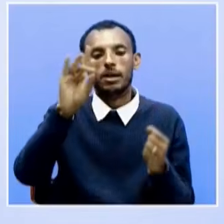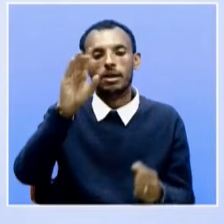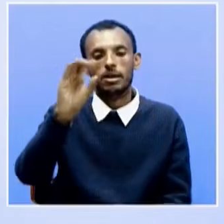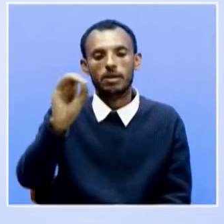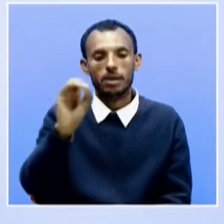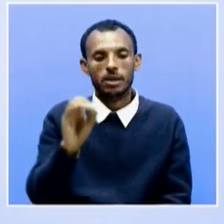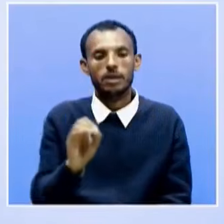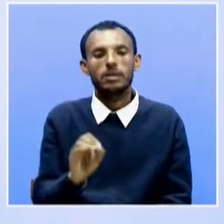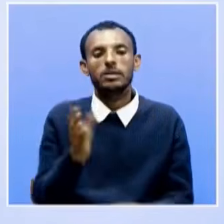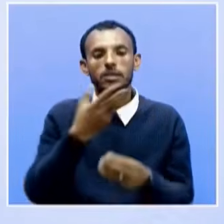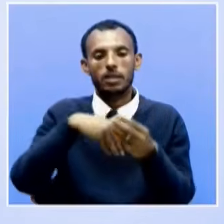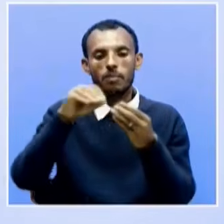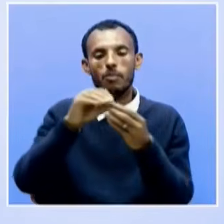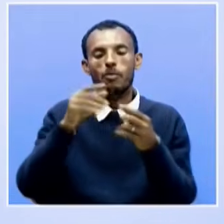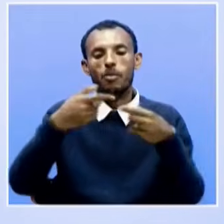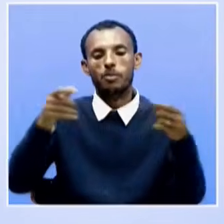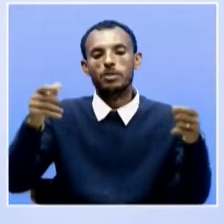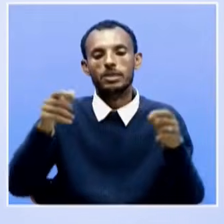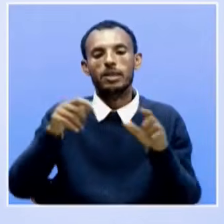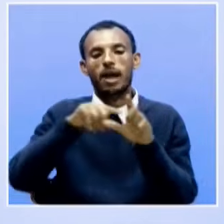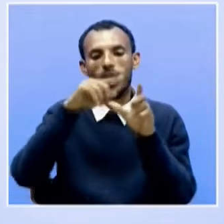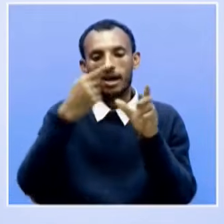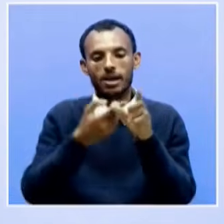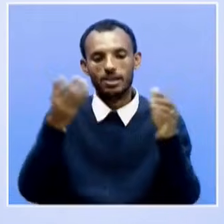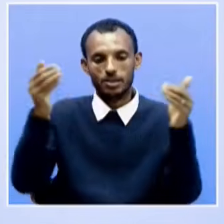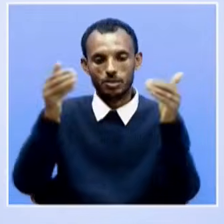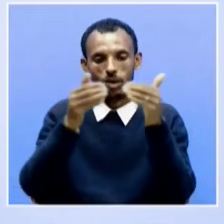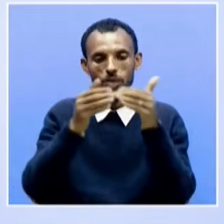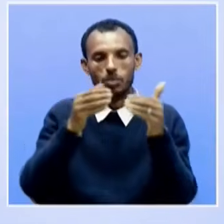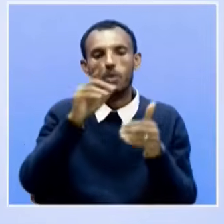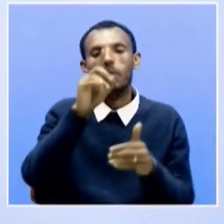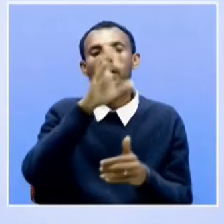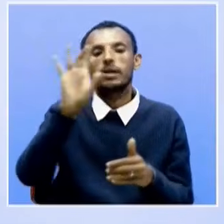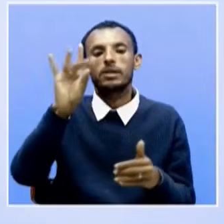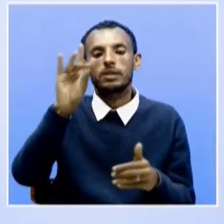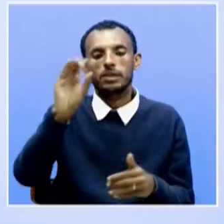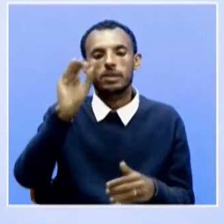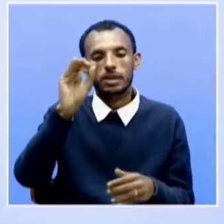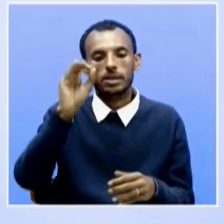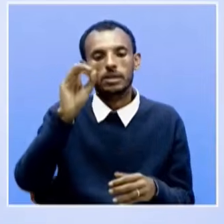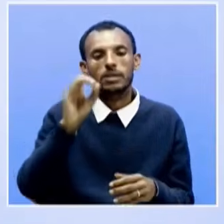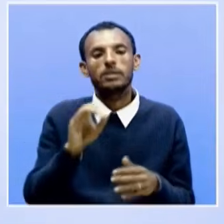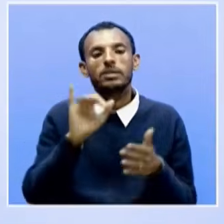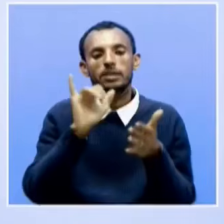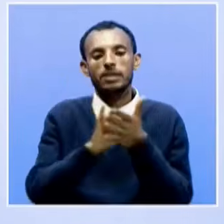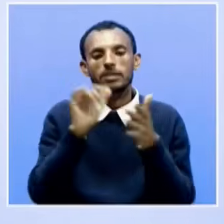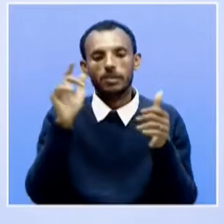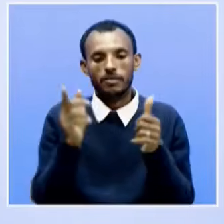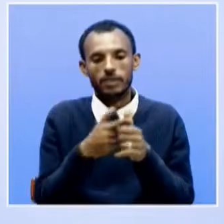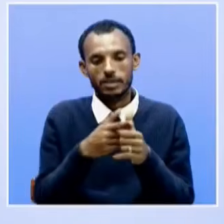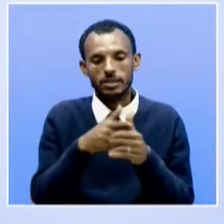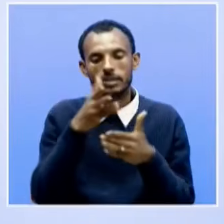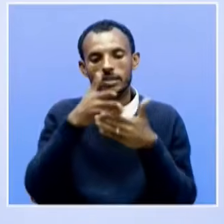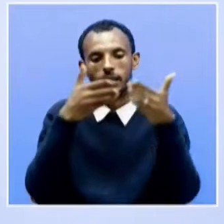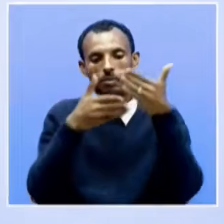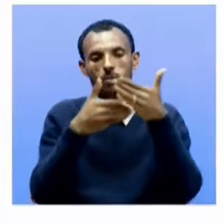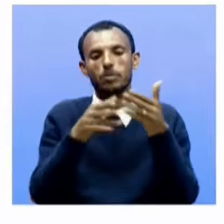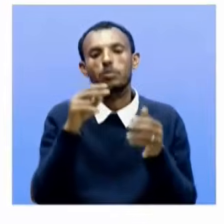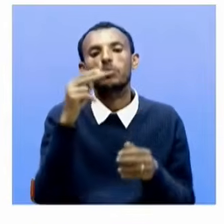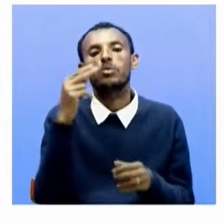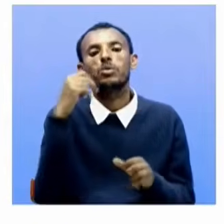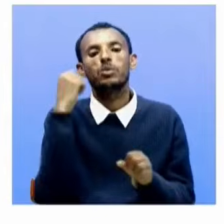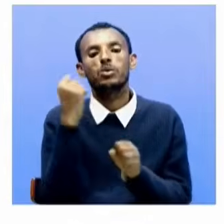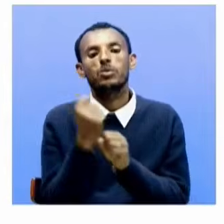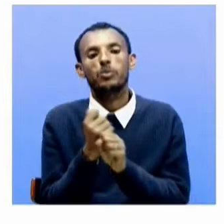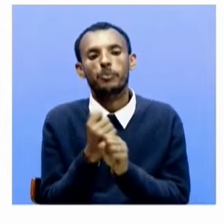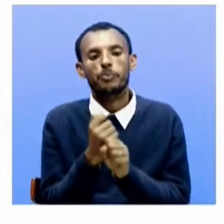Or the sum of the opposite pairs should be 180 degrees. So that is the first step that you need to follow.